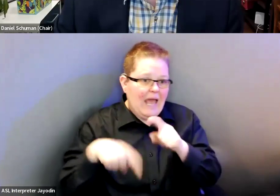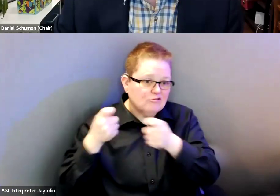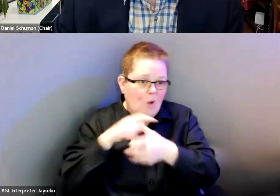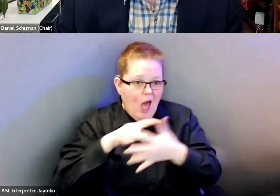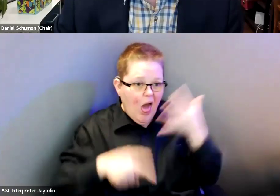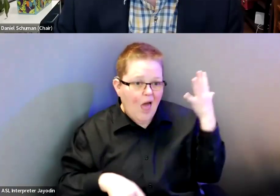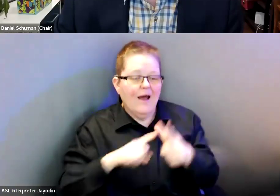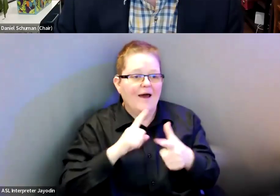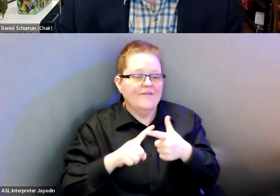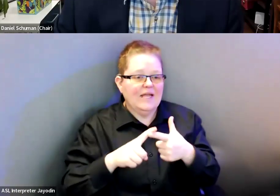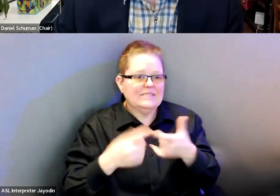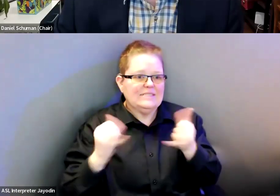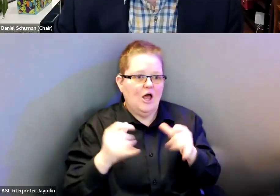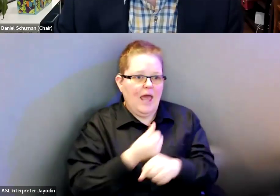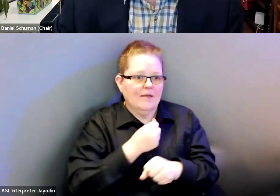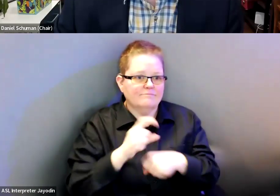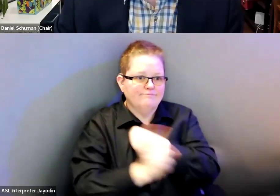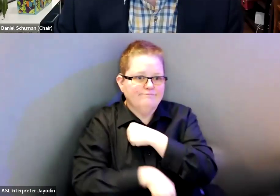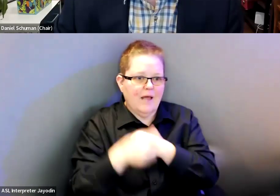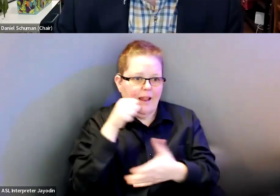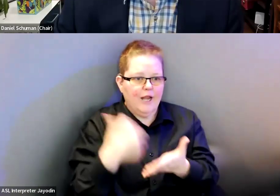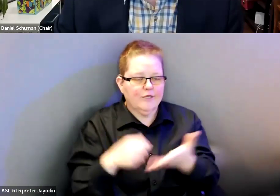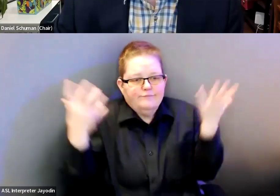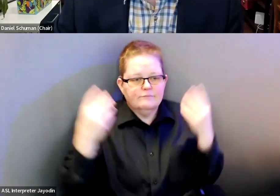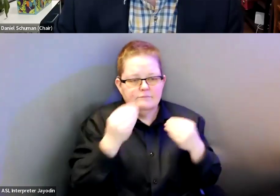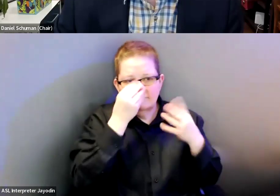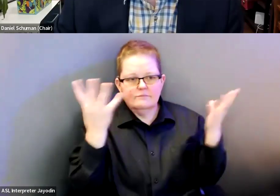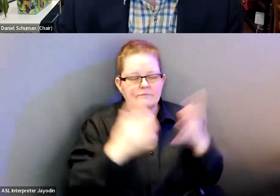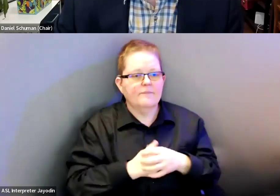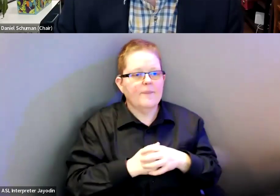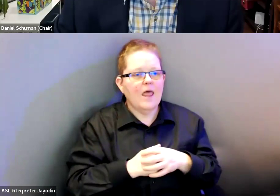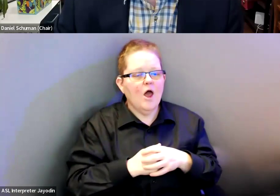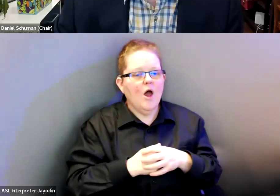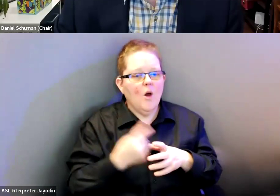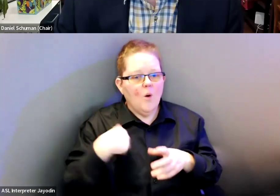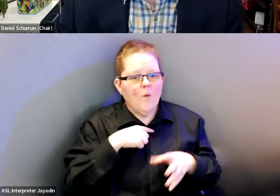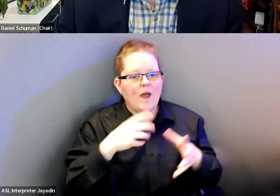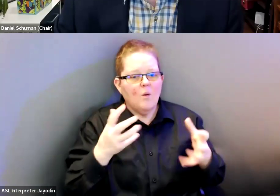one. Are there folks who are supportive of?